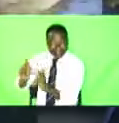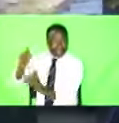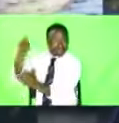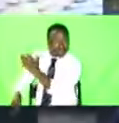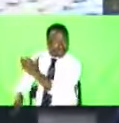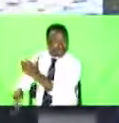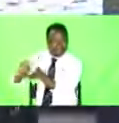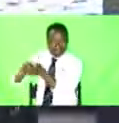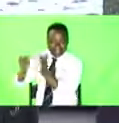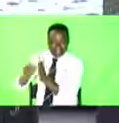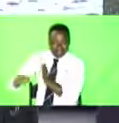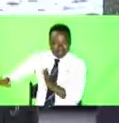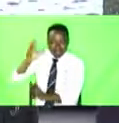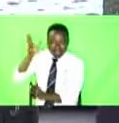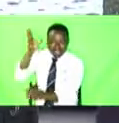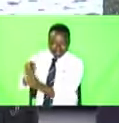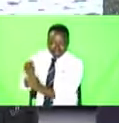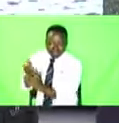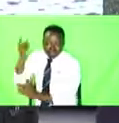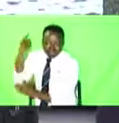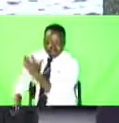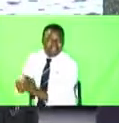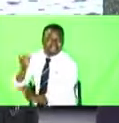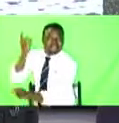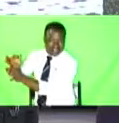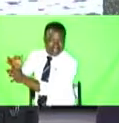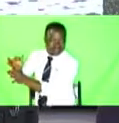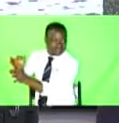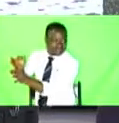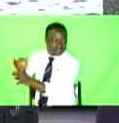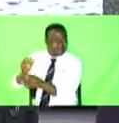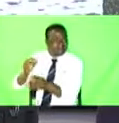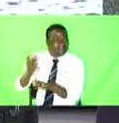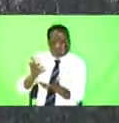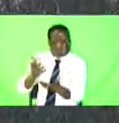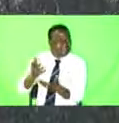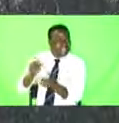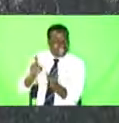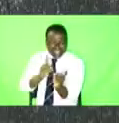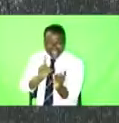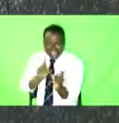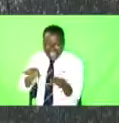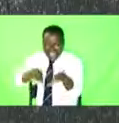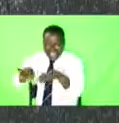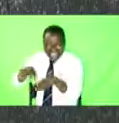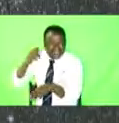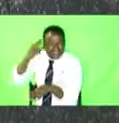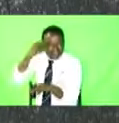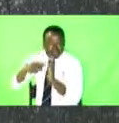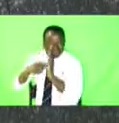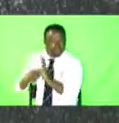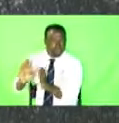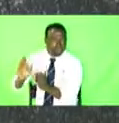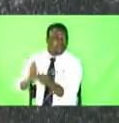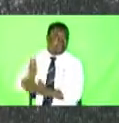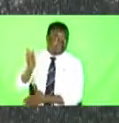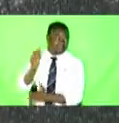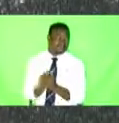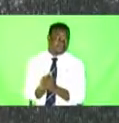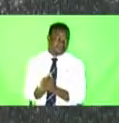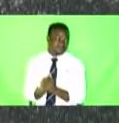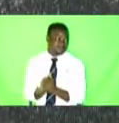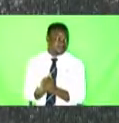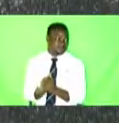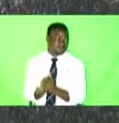to be received by faith. He did this to demonstrate his righteousness at